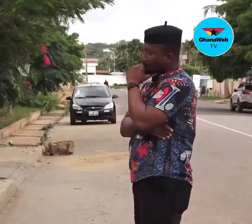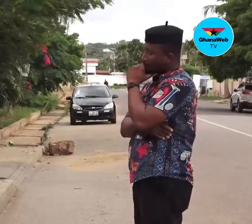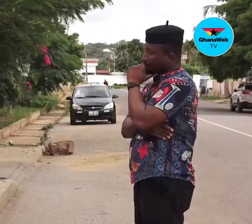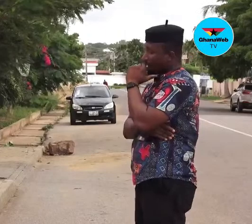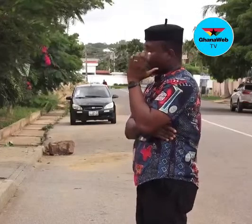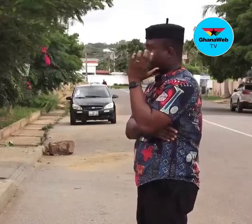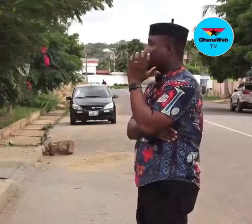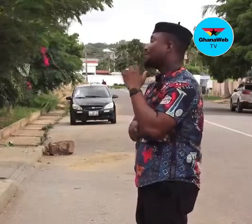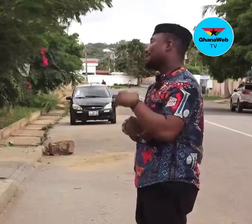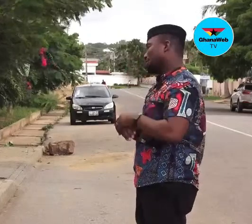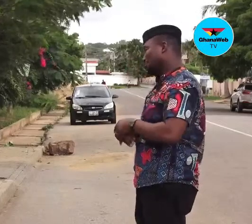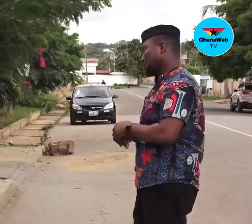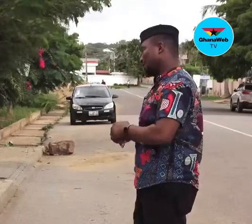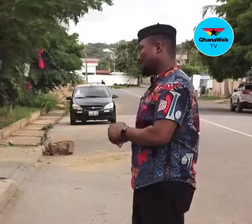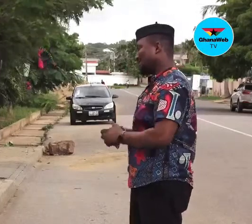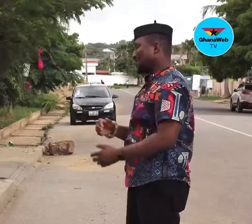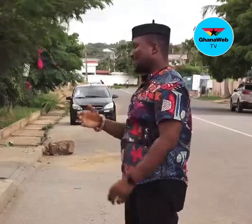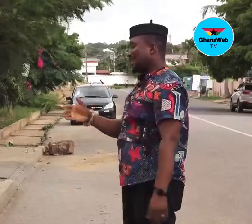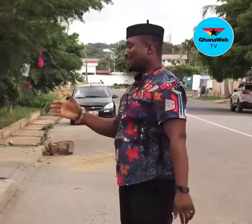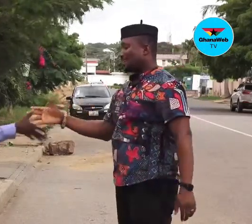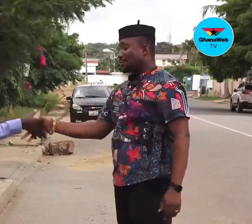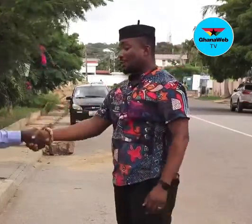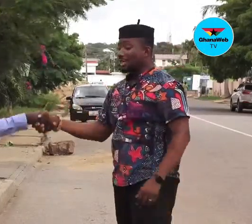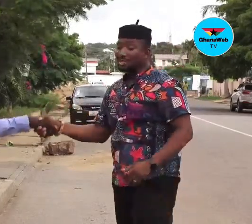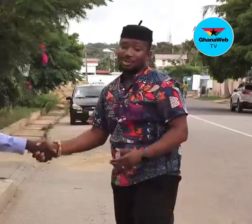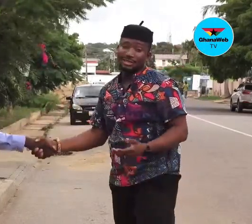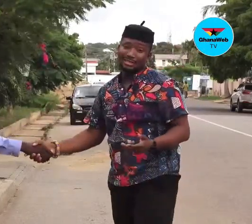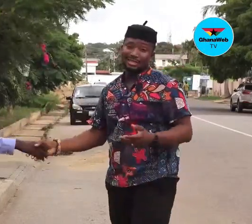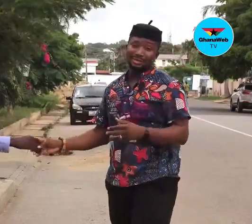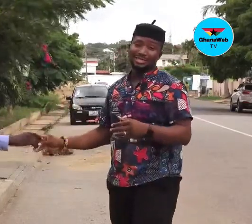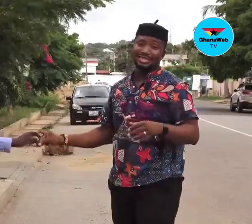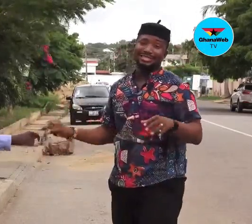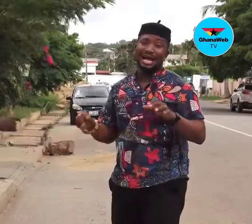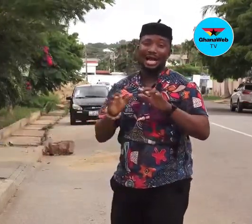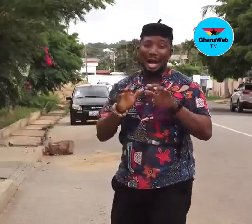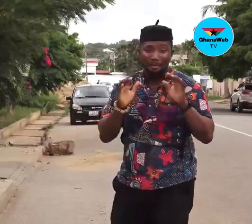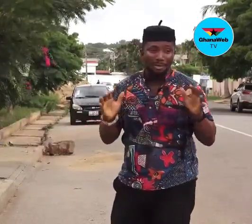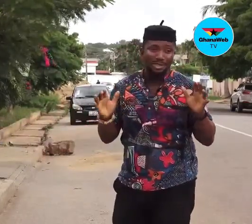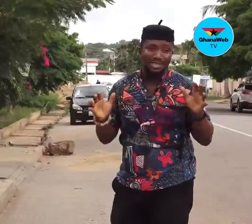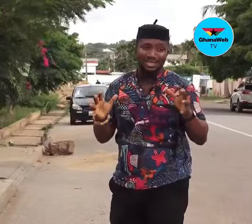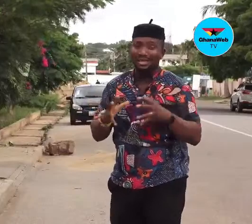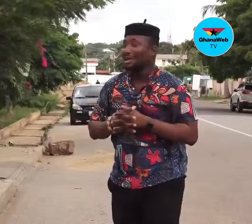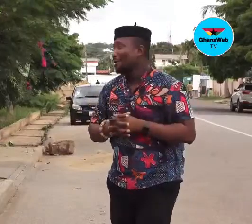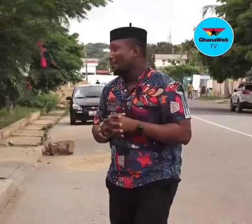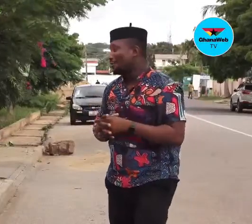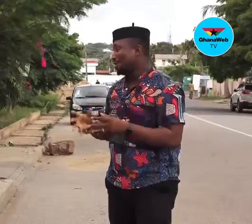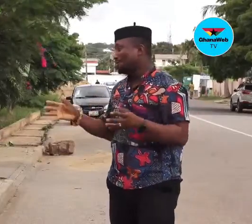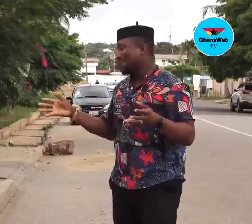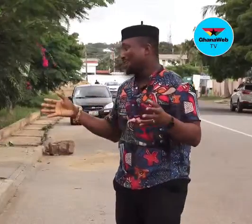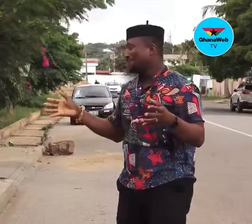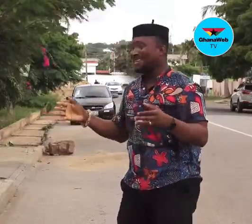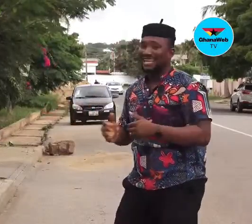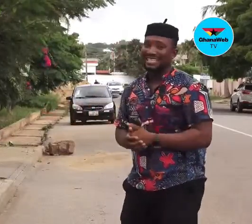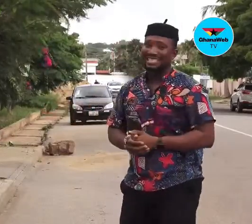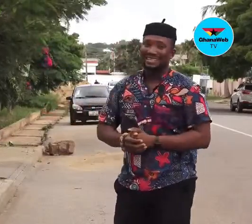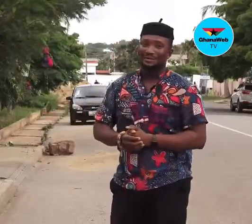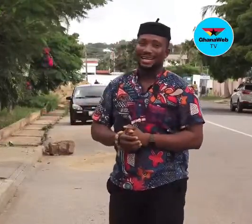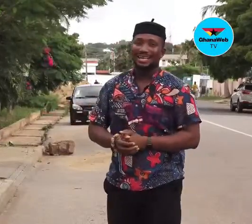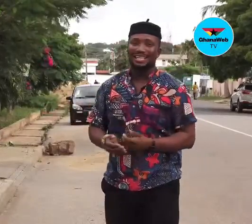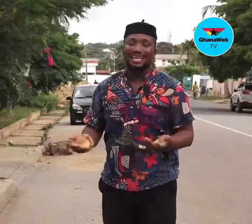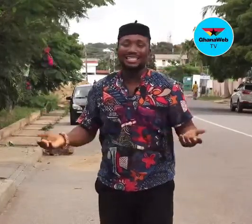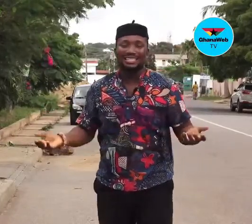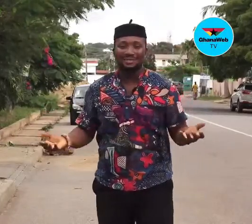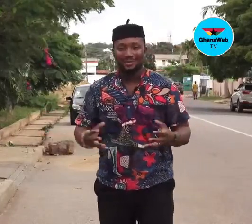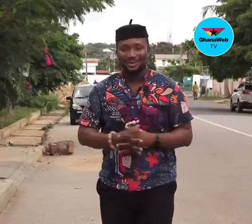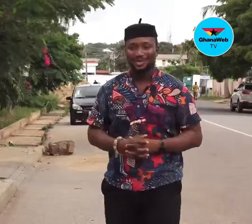sense of dignity. Ibrahim, thank you very much. Oh, thank you very much. Thank you. And this was just an ambushing of Ibrahim, and